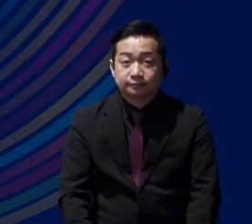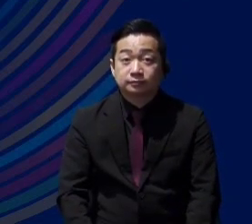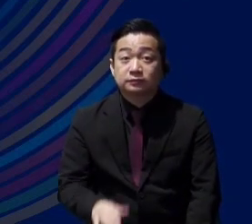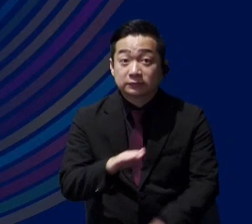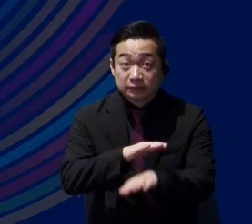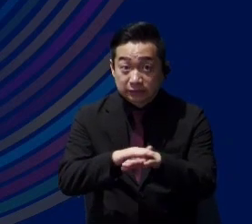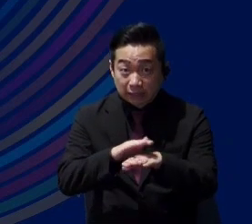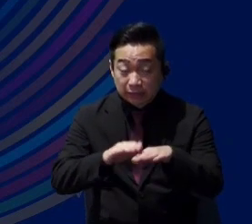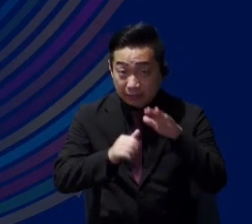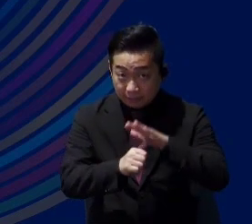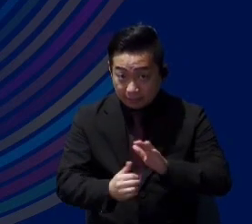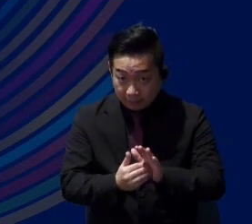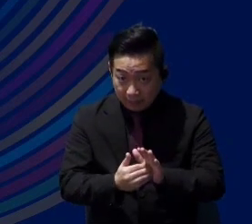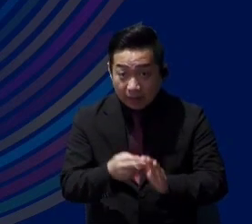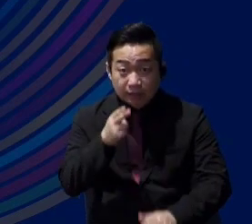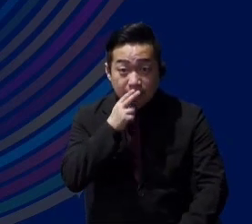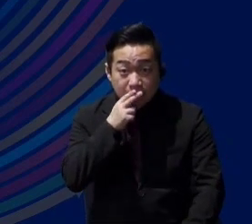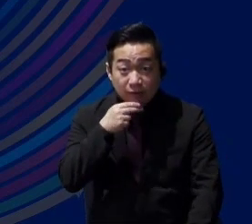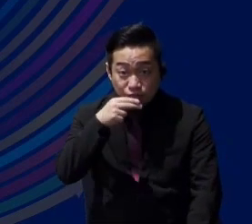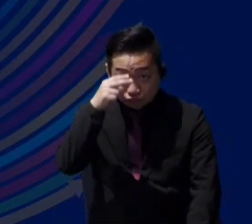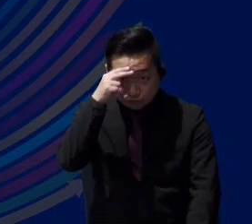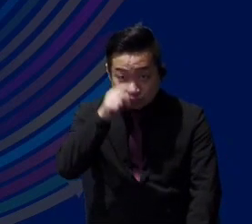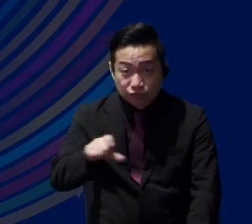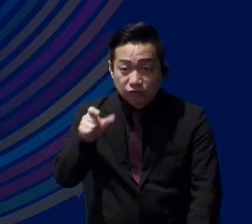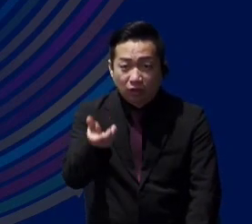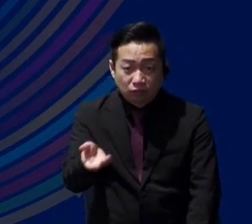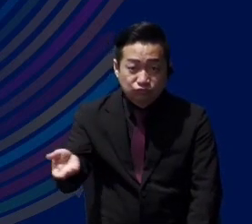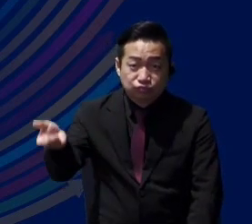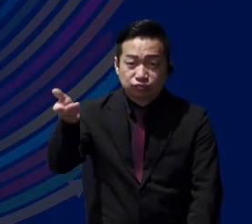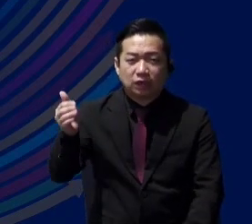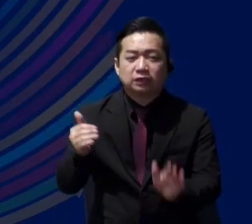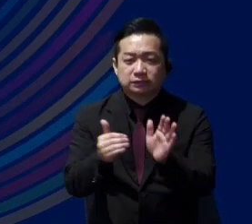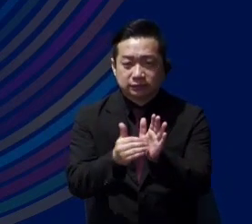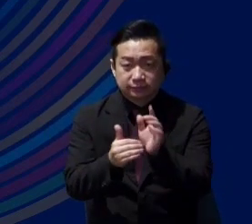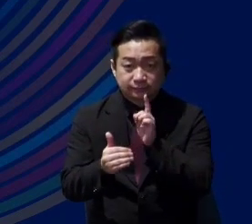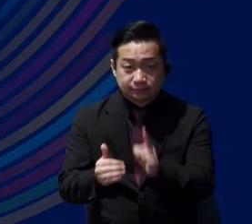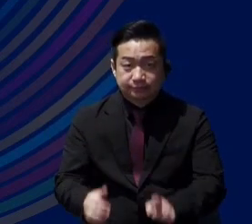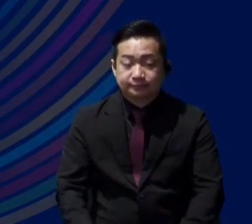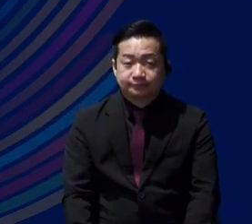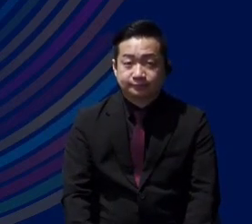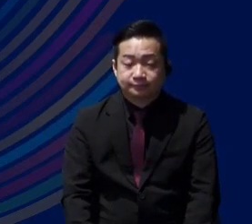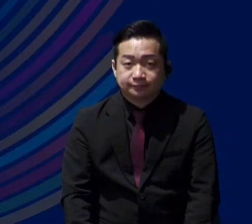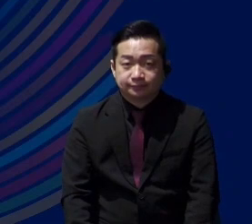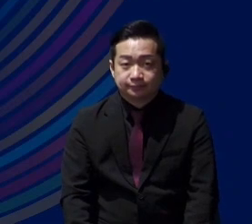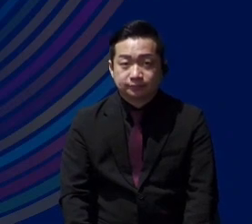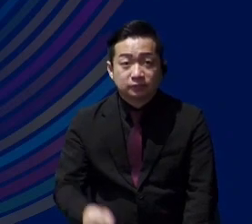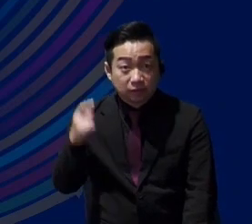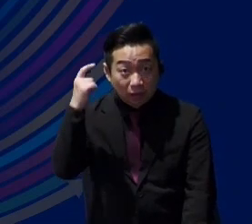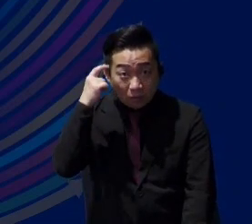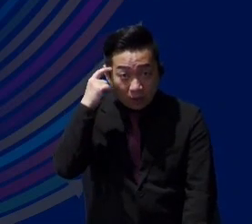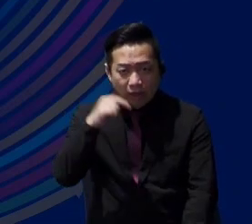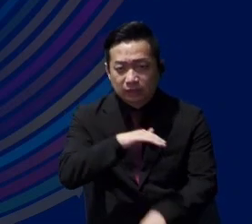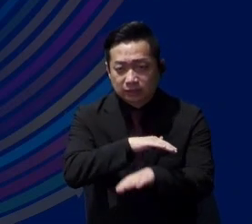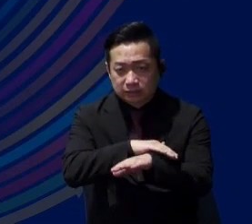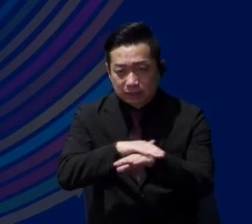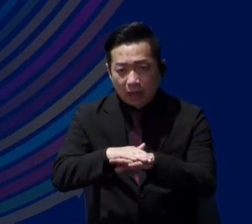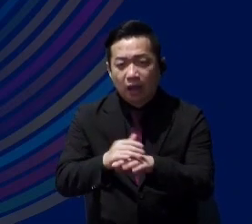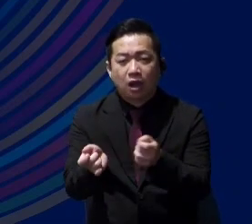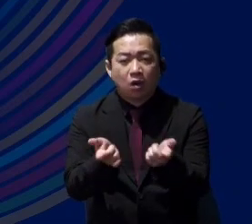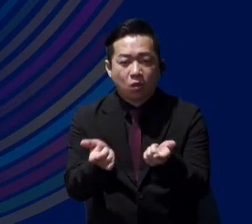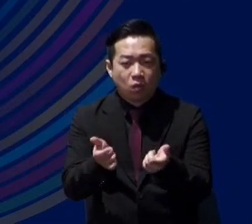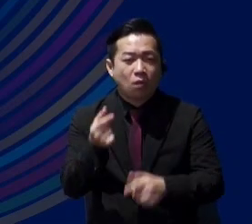up because your control is not good or is not possible.